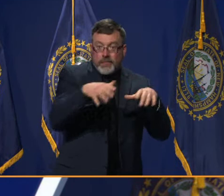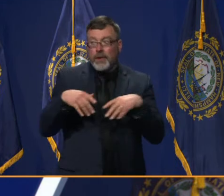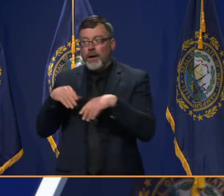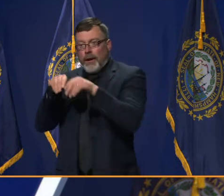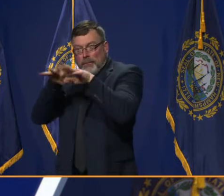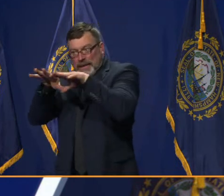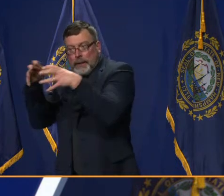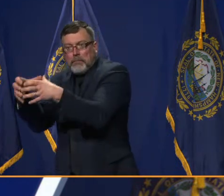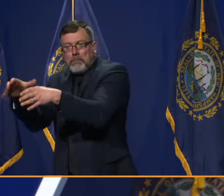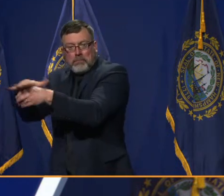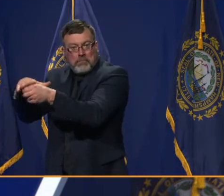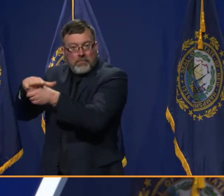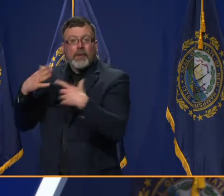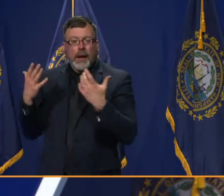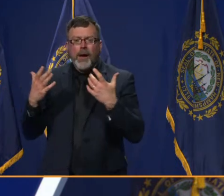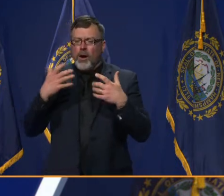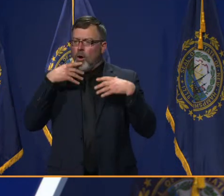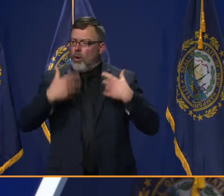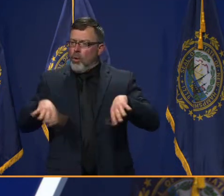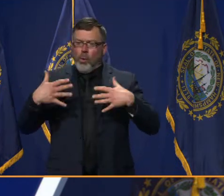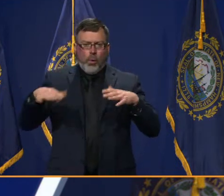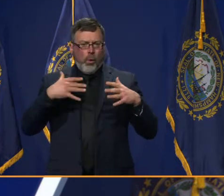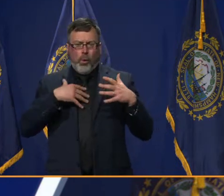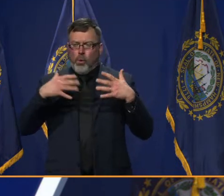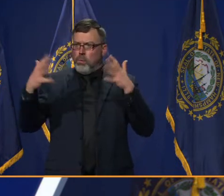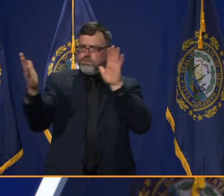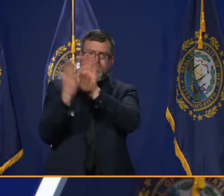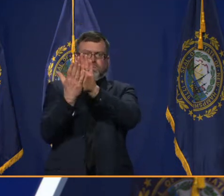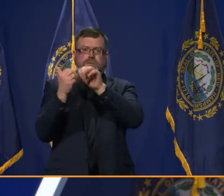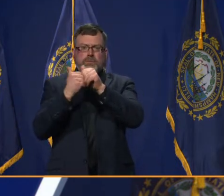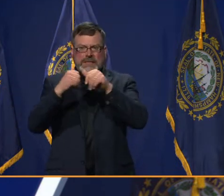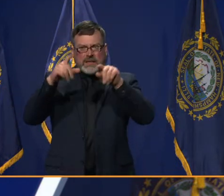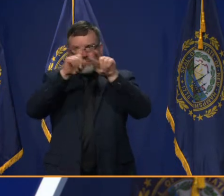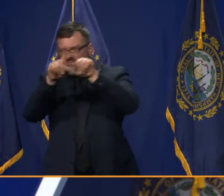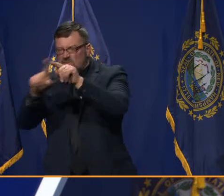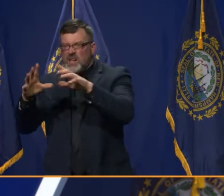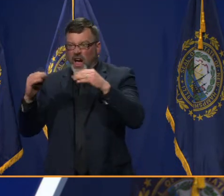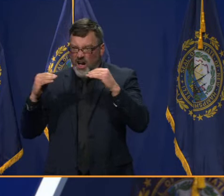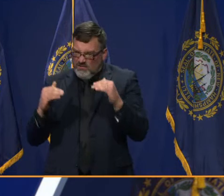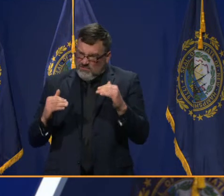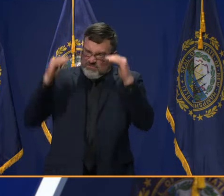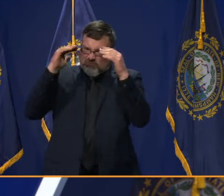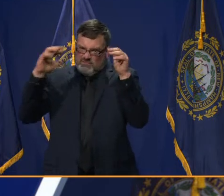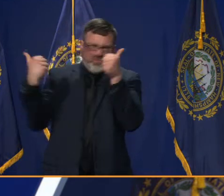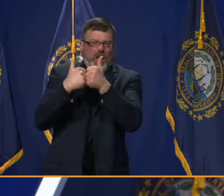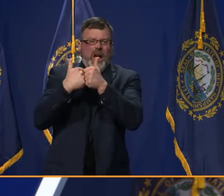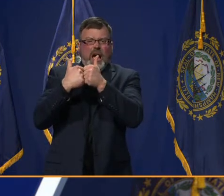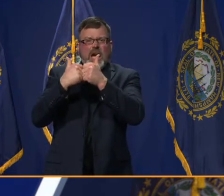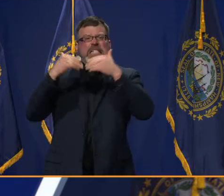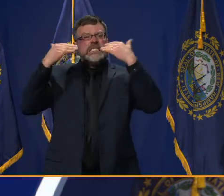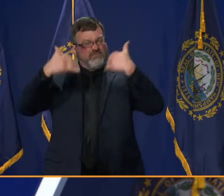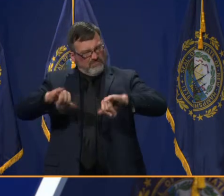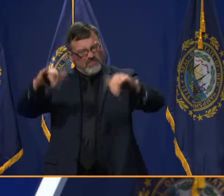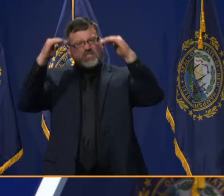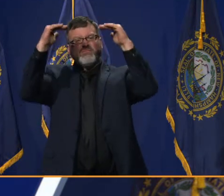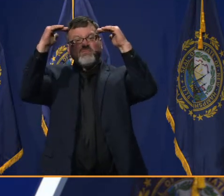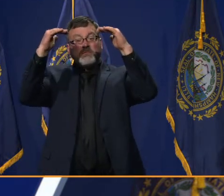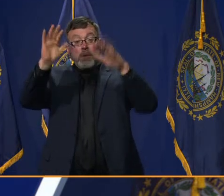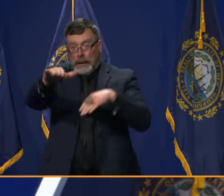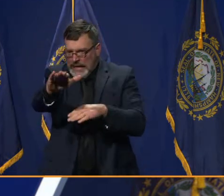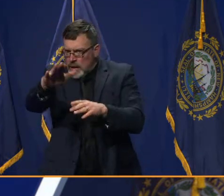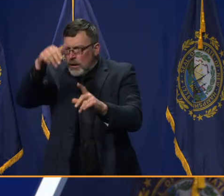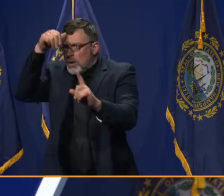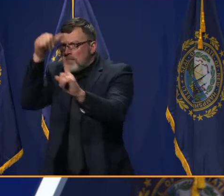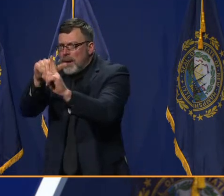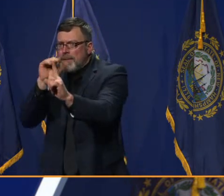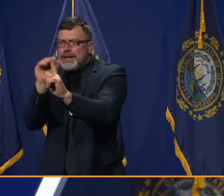an entirely new world. And the stakes were and they remain extremely high. Remember, just before we identified our